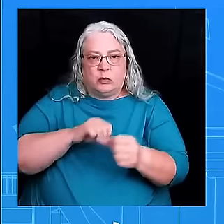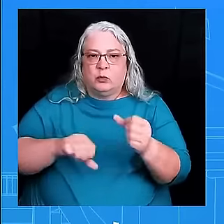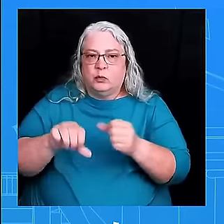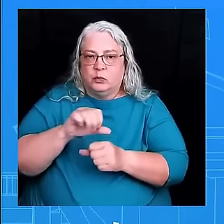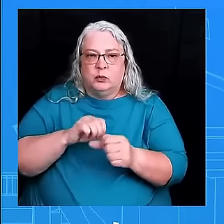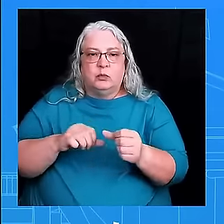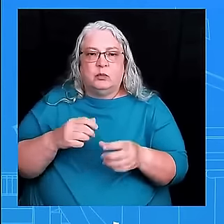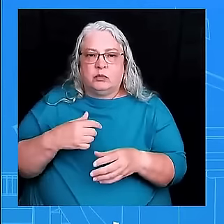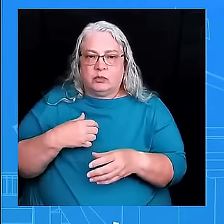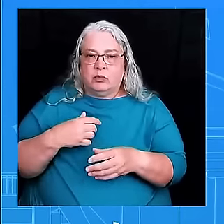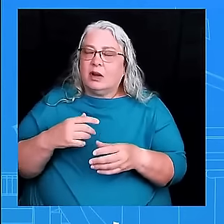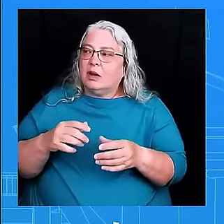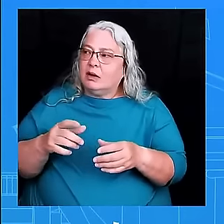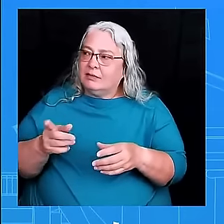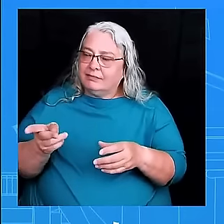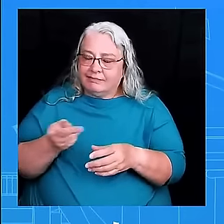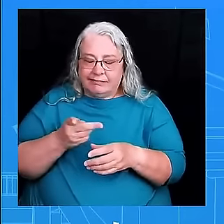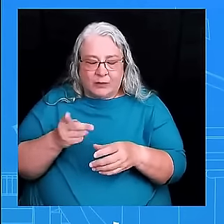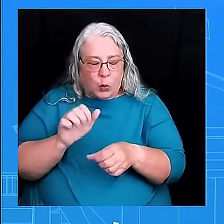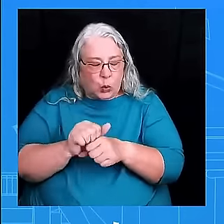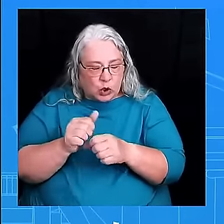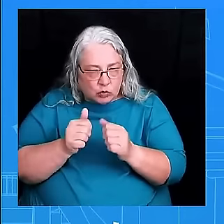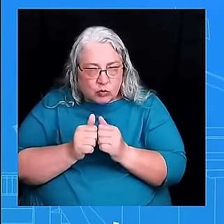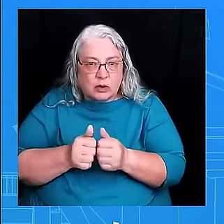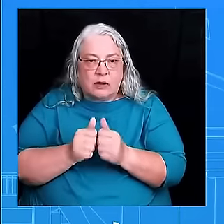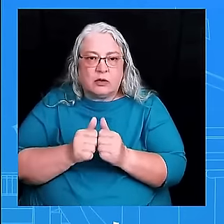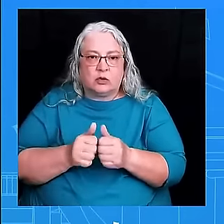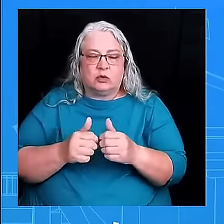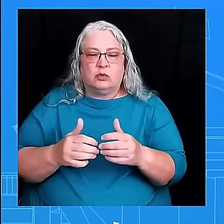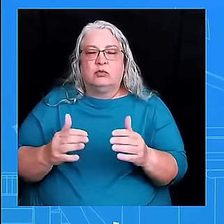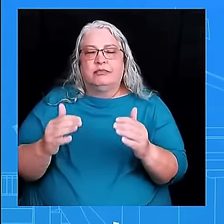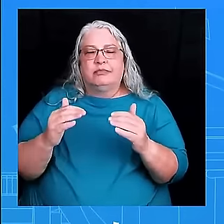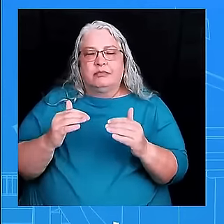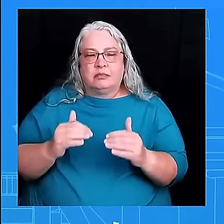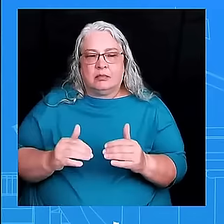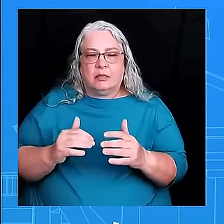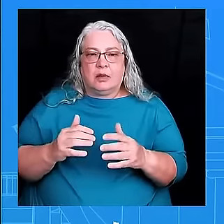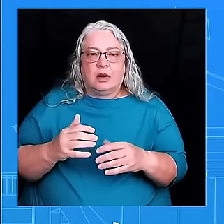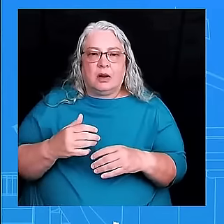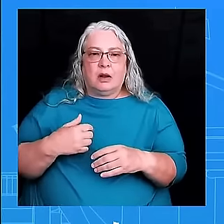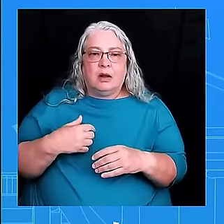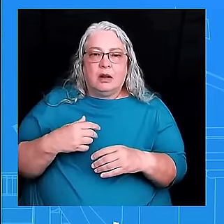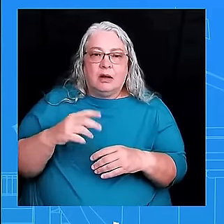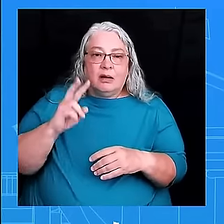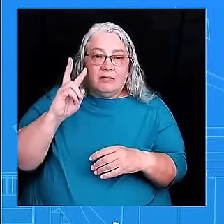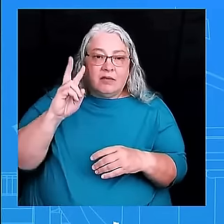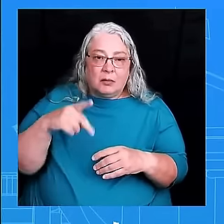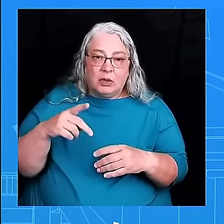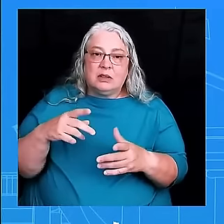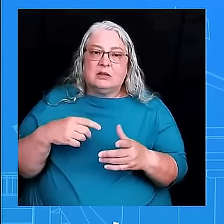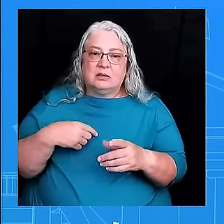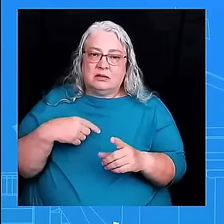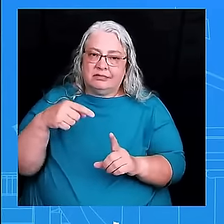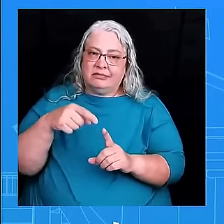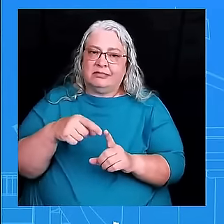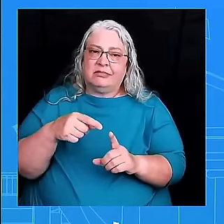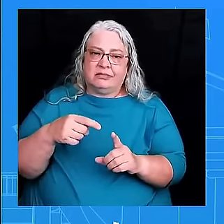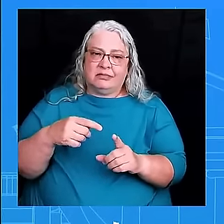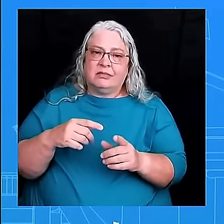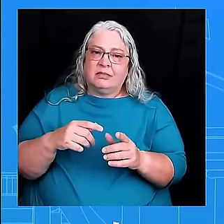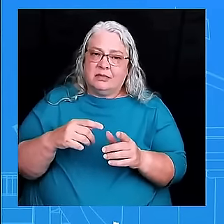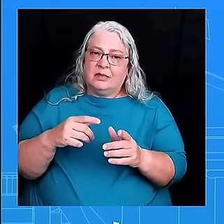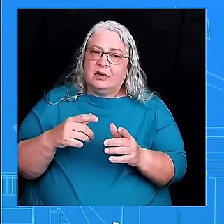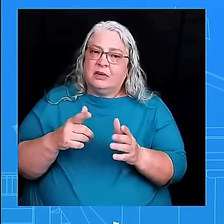a vice president who's been a senator, who's been an attorney general, again, a vice president for almost 4 years, and has been in conversation,